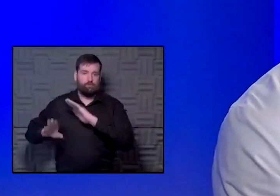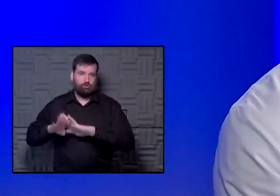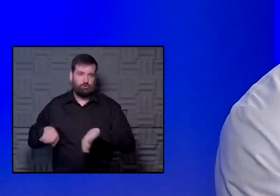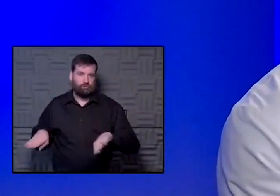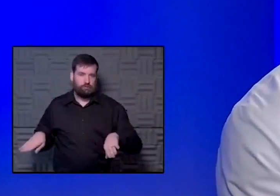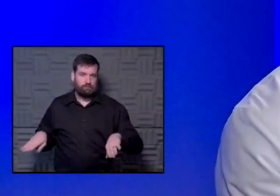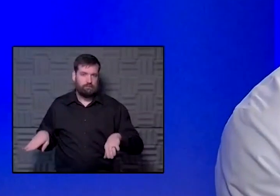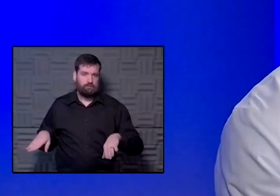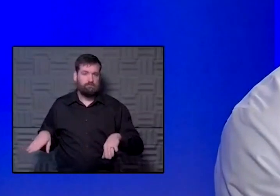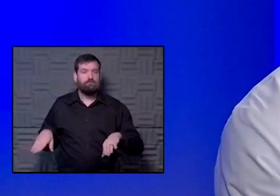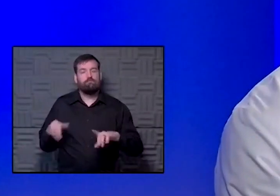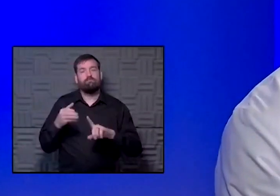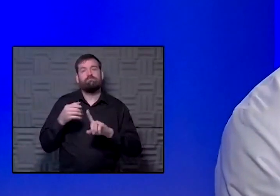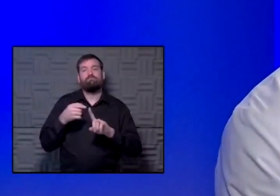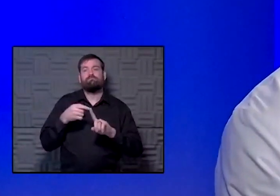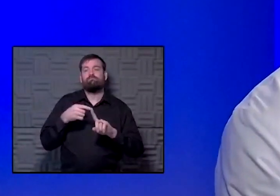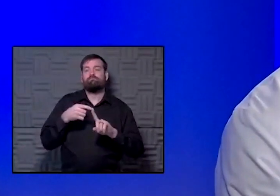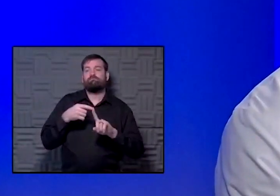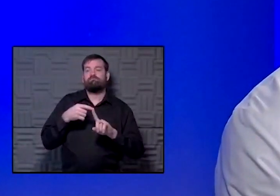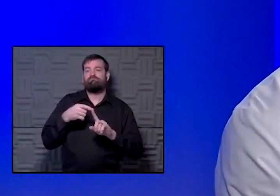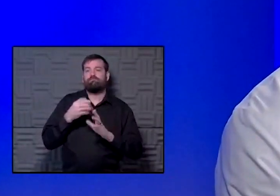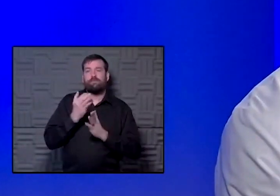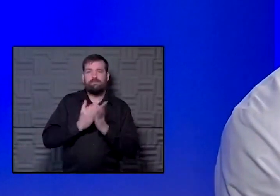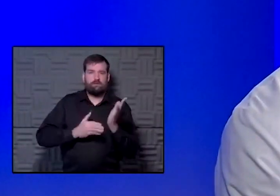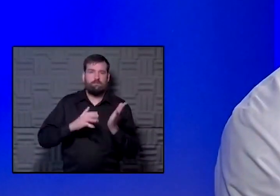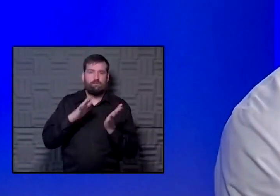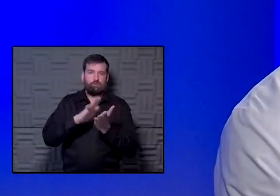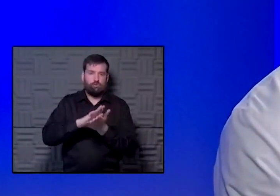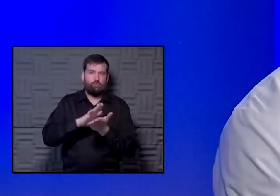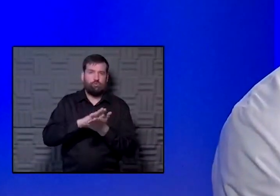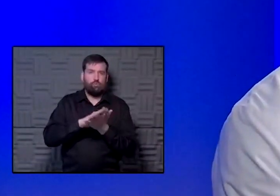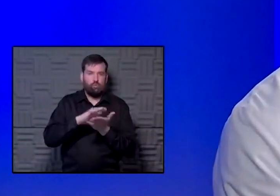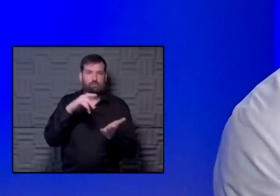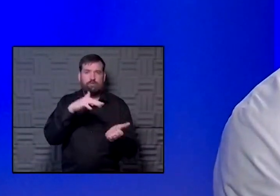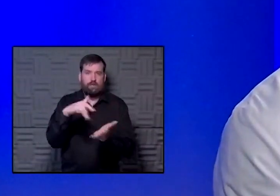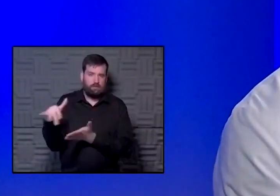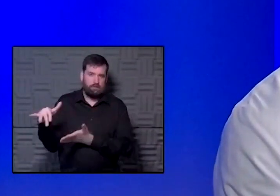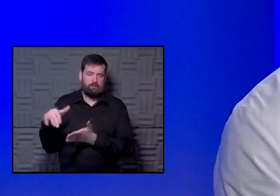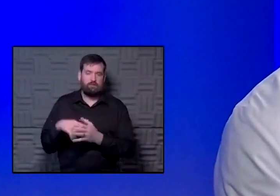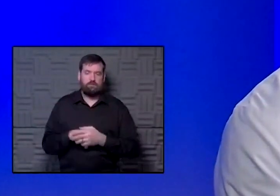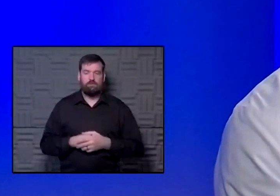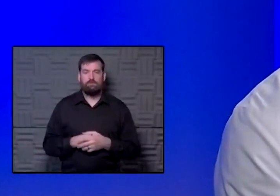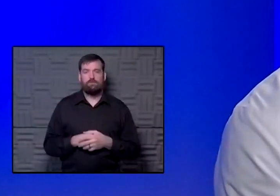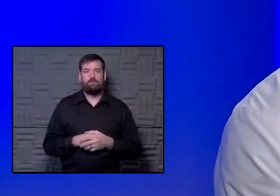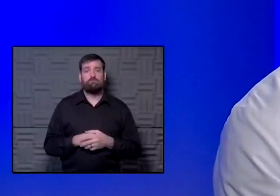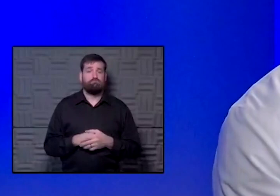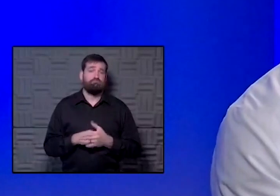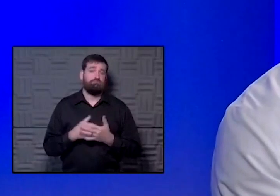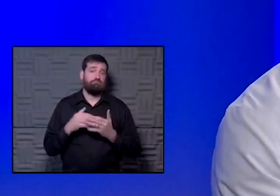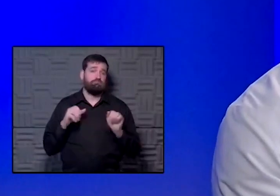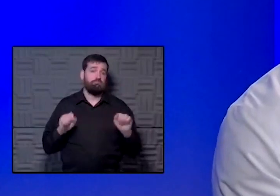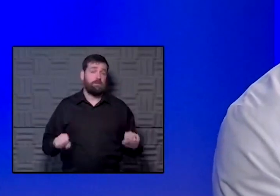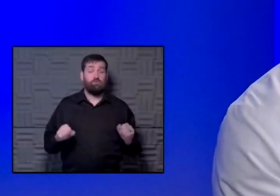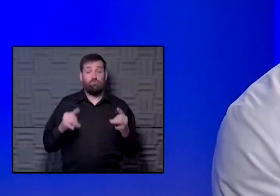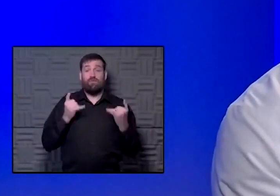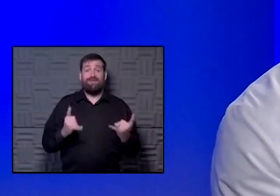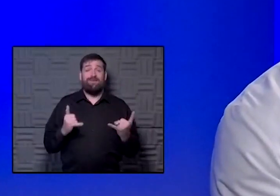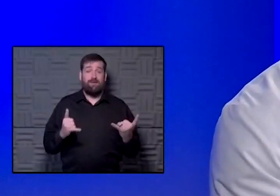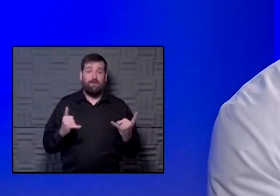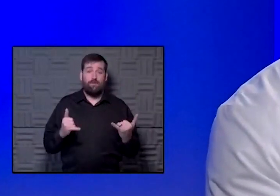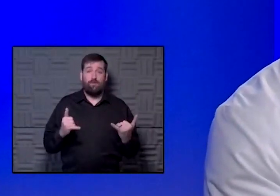well, and those come from some of the school-age children studies. So I think there's a good possibility. As of right